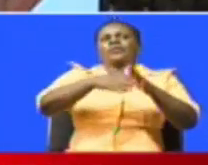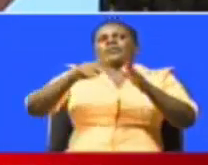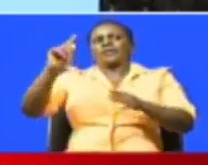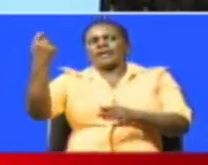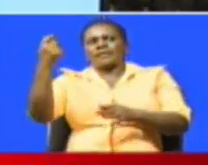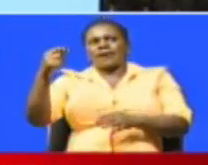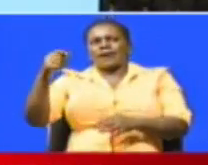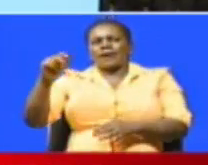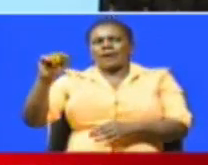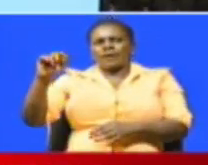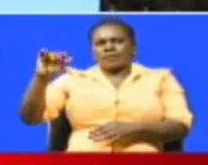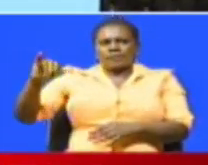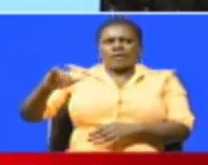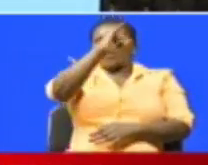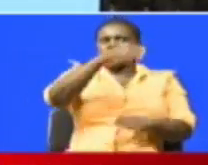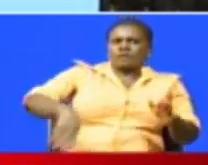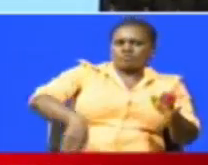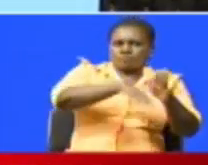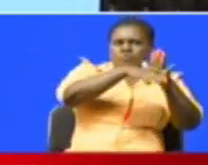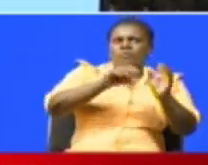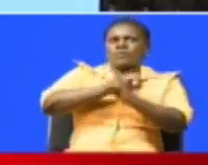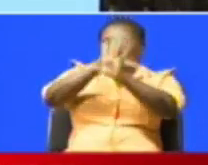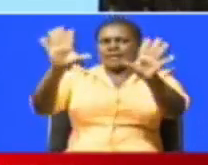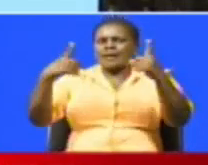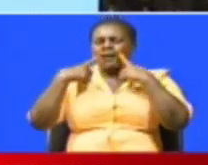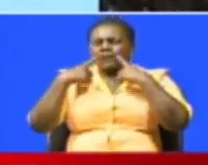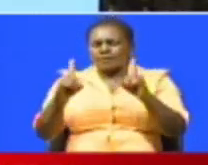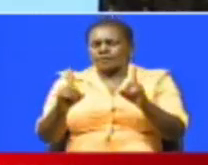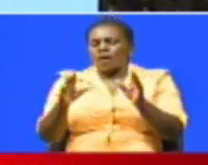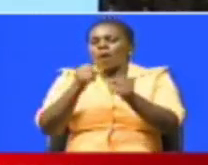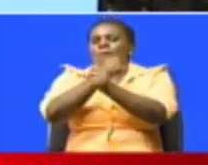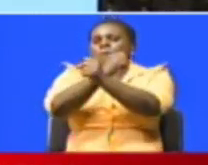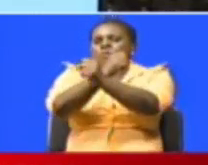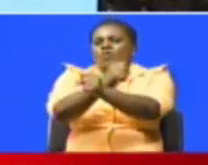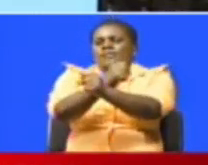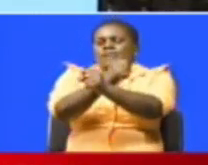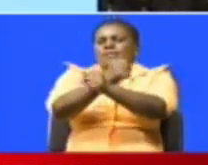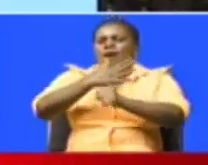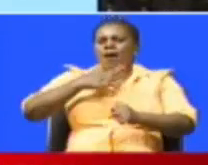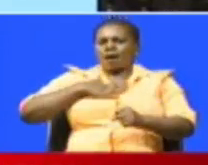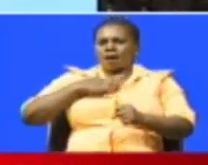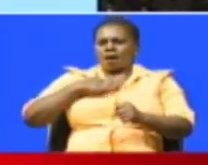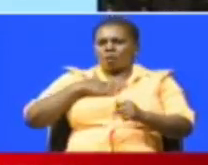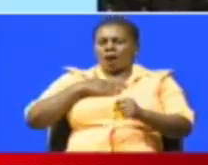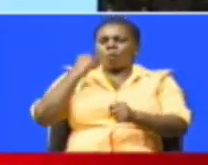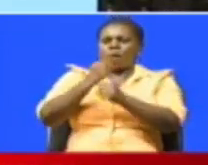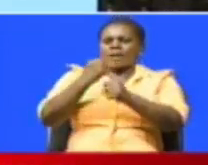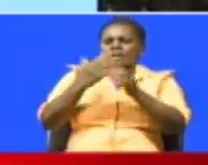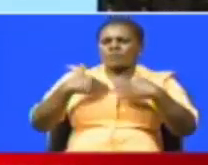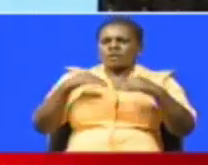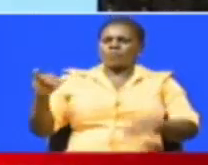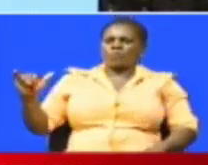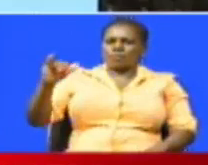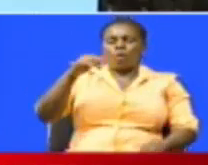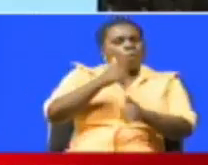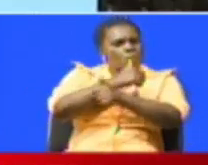on Kenya Airways. So we have made it very clear. And the way to protect our cabin crew, the cabin crew